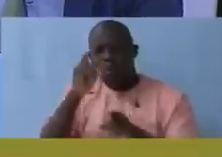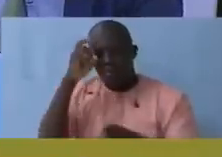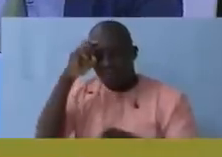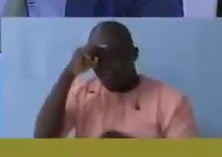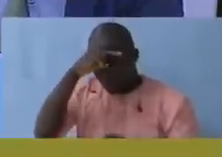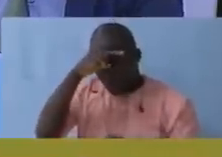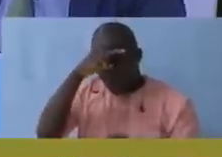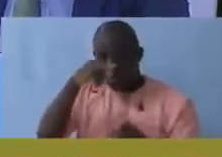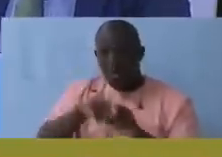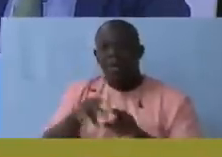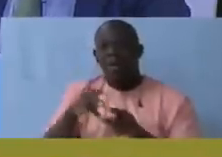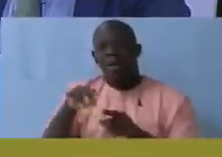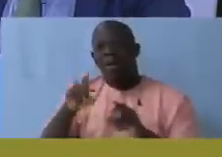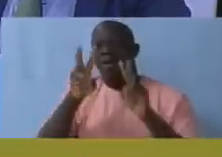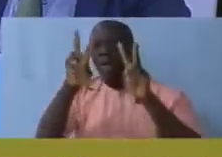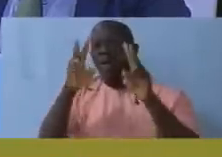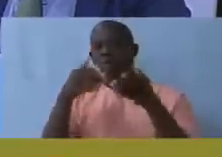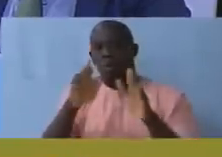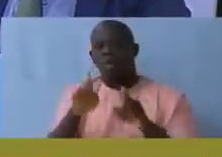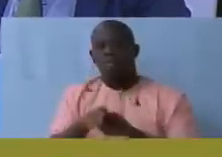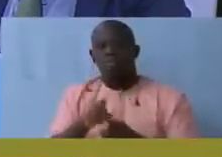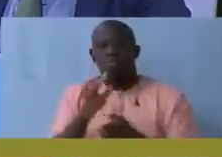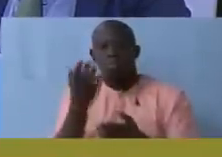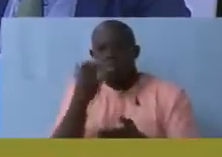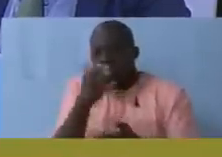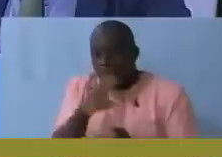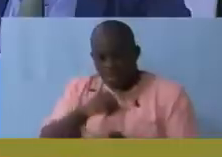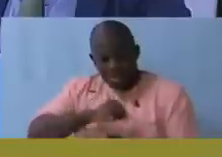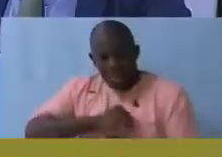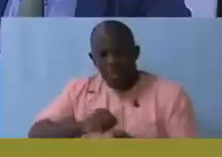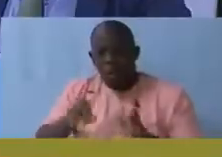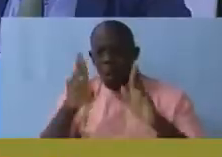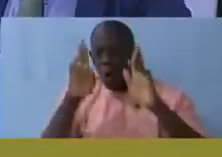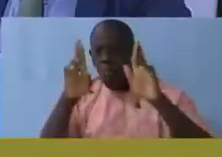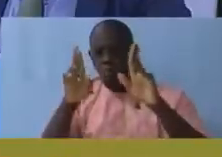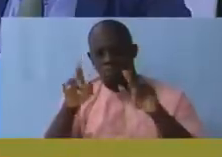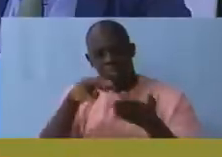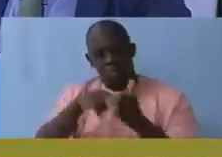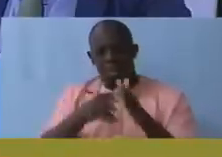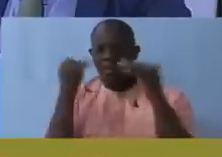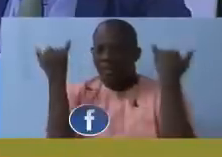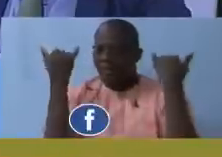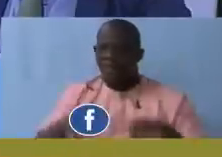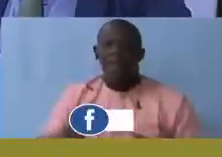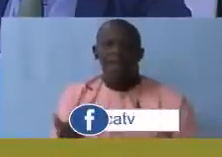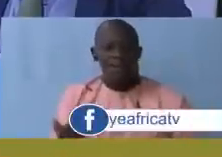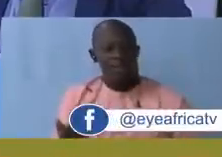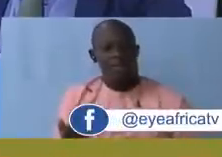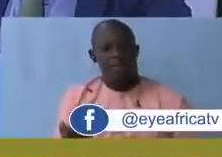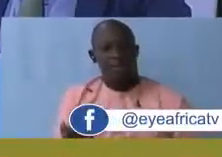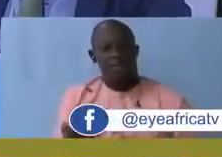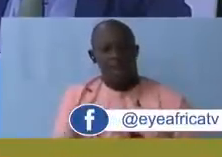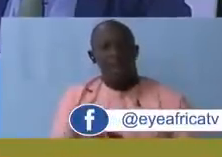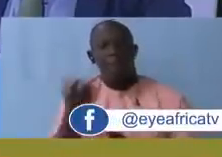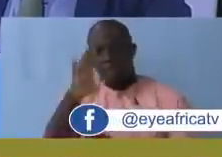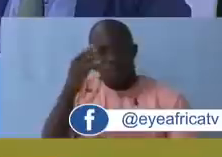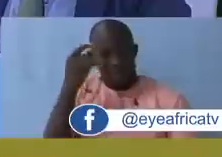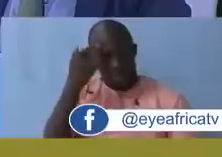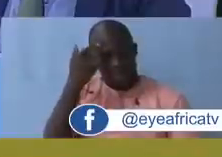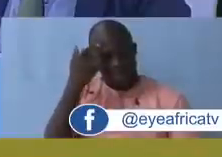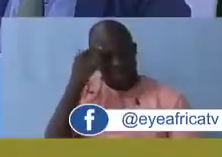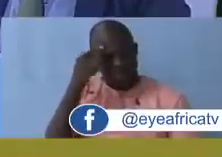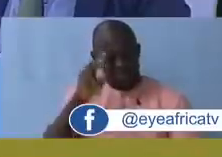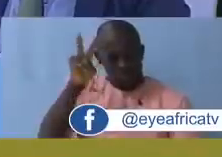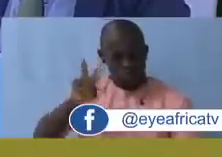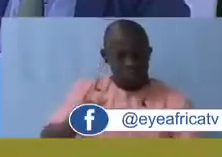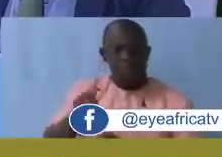his expectation failed, because actually he thought my problem cured those patients. I